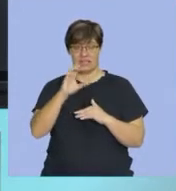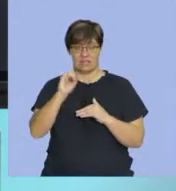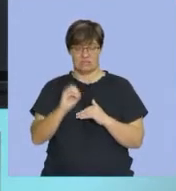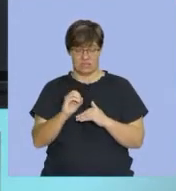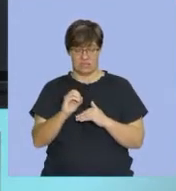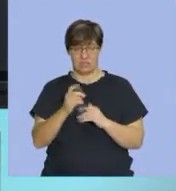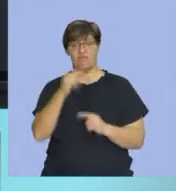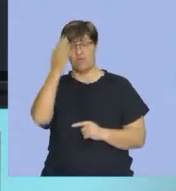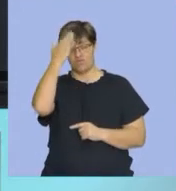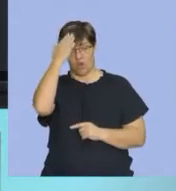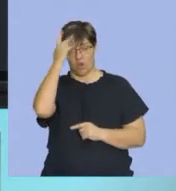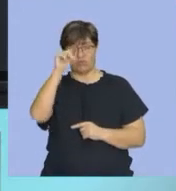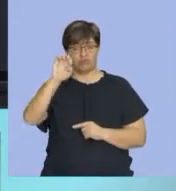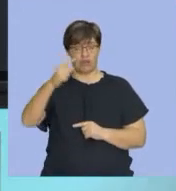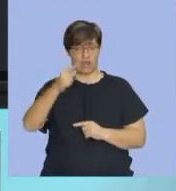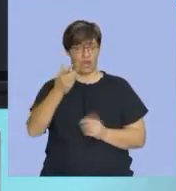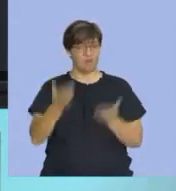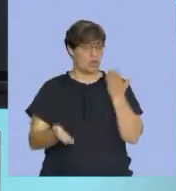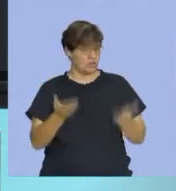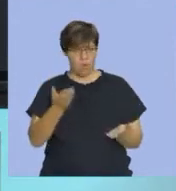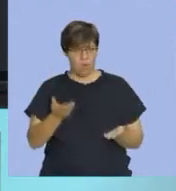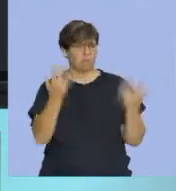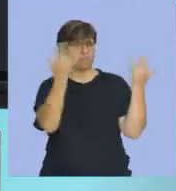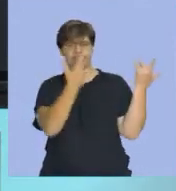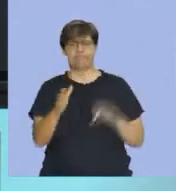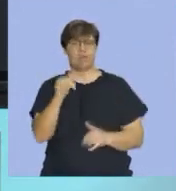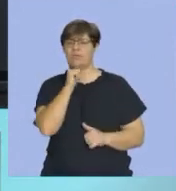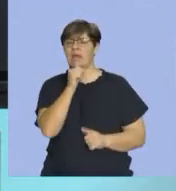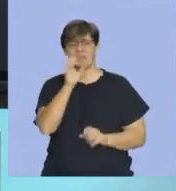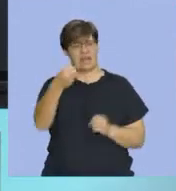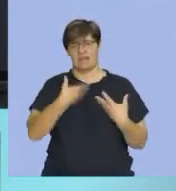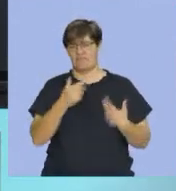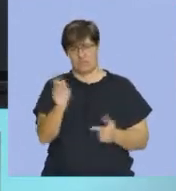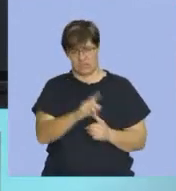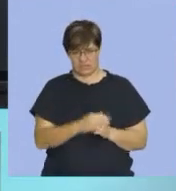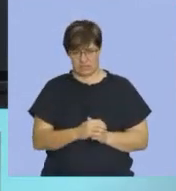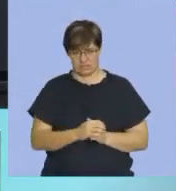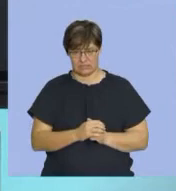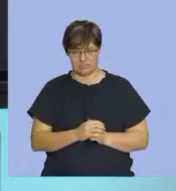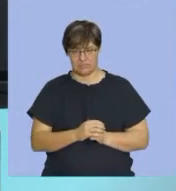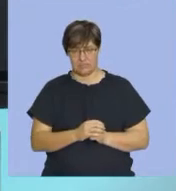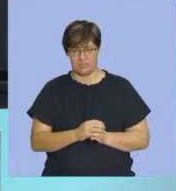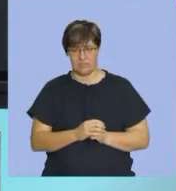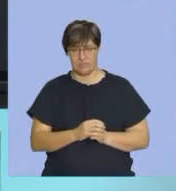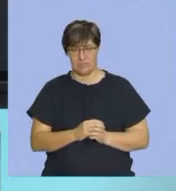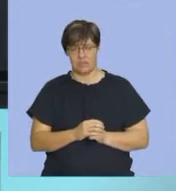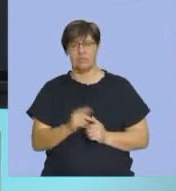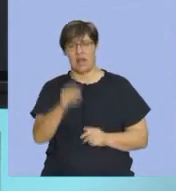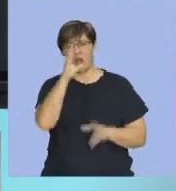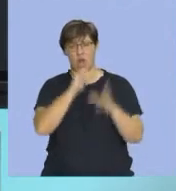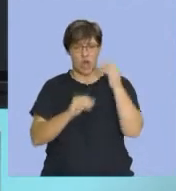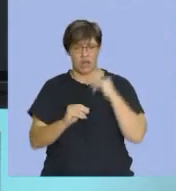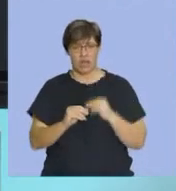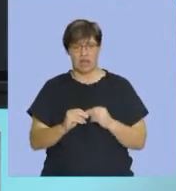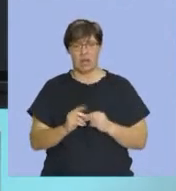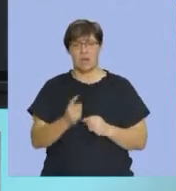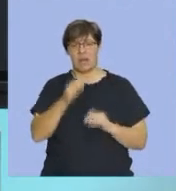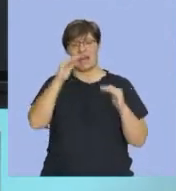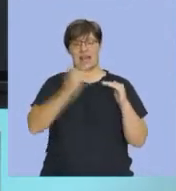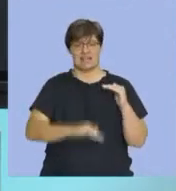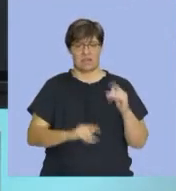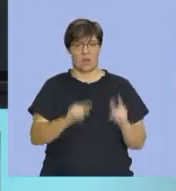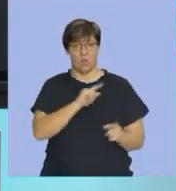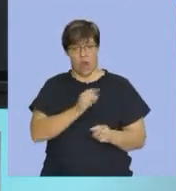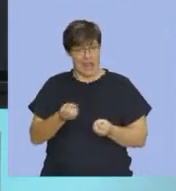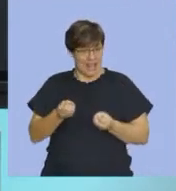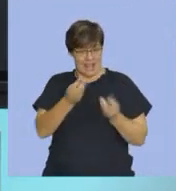triangle, if you know your trig ratios, you can work it out no matter what it gives you. So it's almost like you're learning one less equation